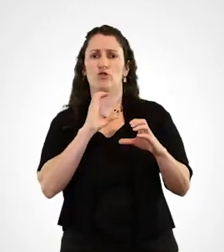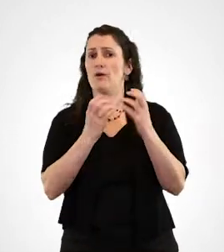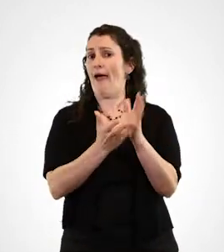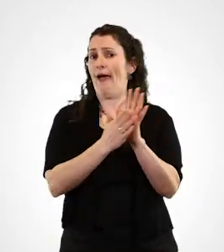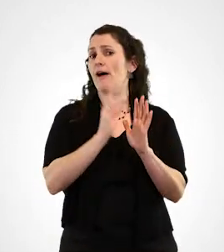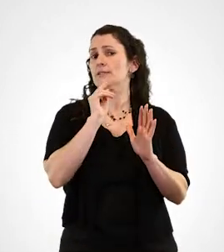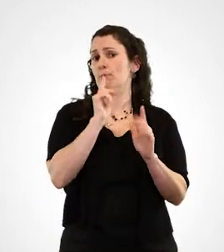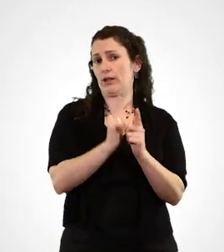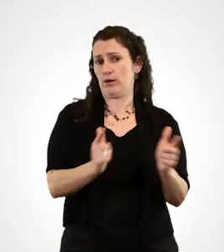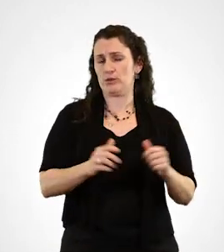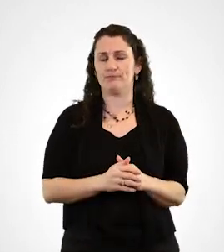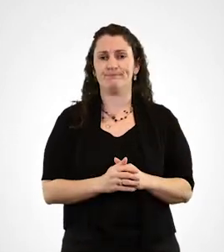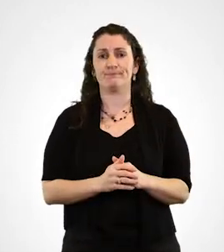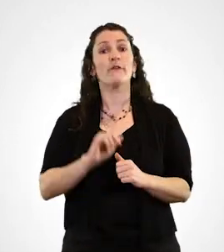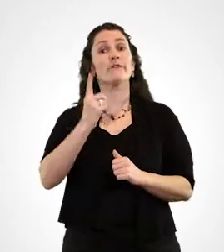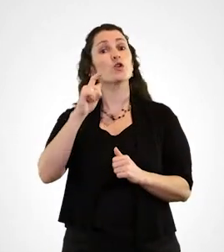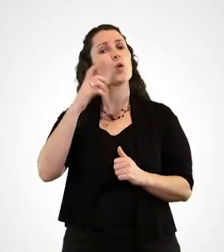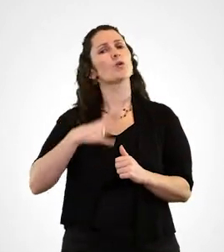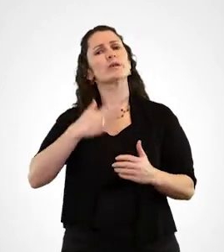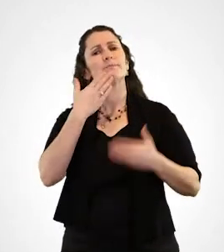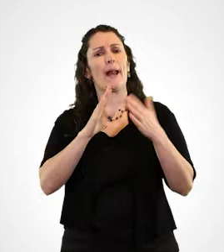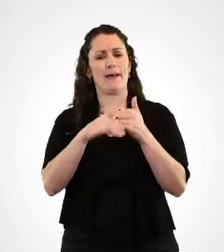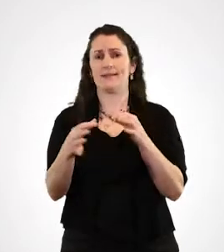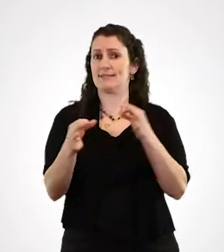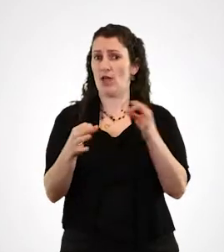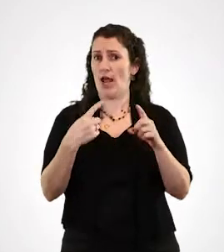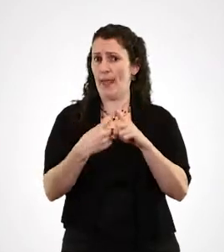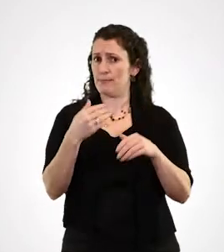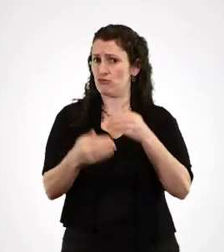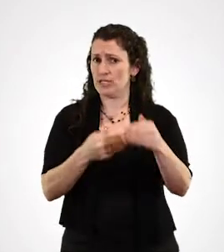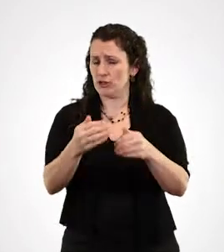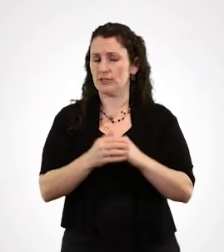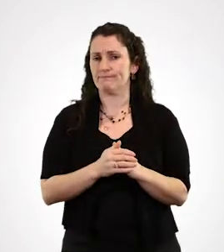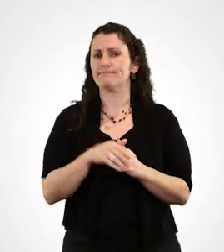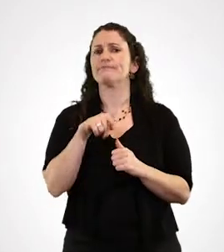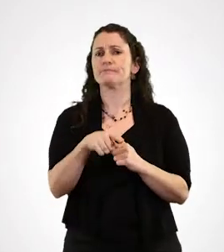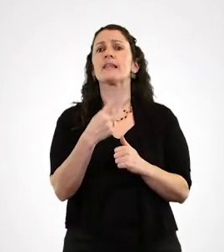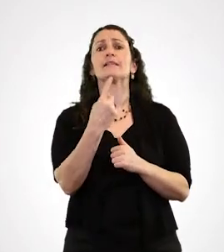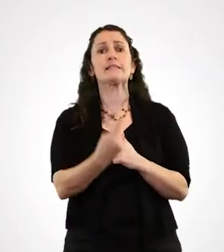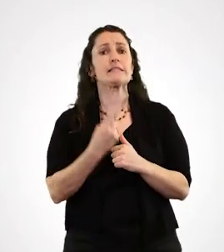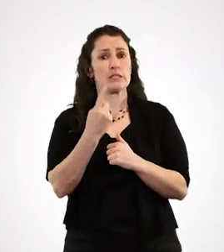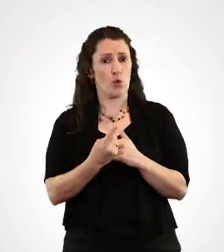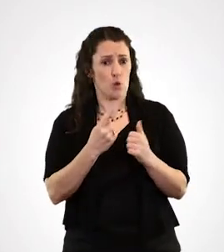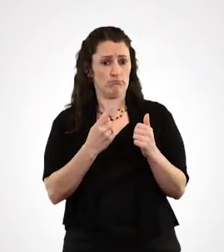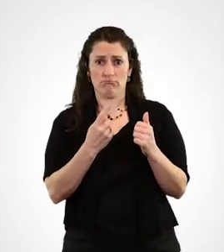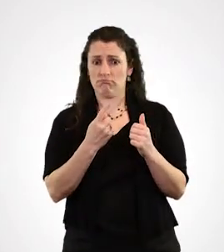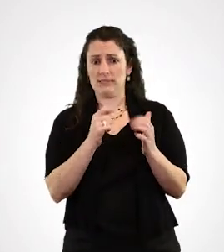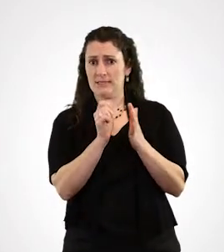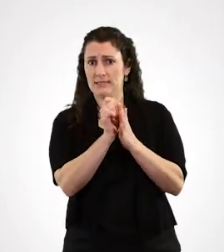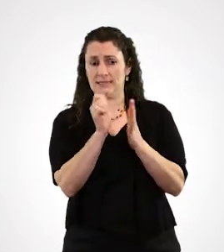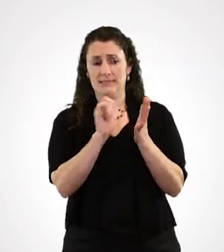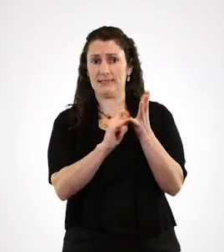and procedures, which is the standard way to begin. It's a single subject, multiple baseline design. This is where you stagger